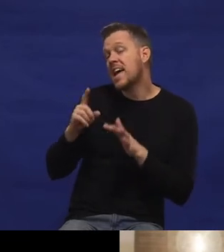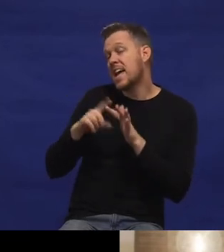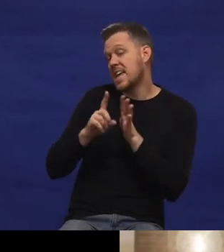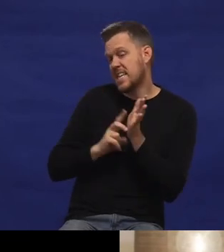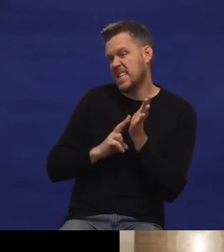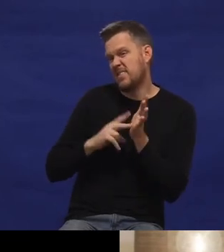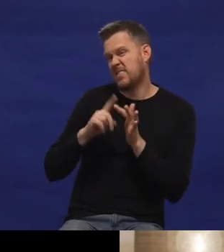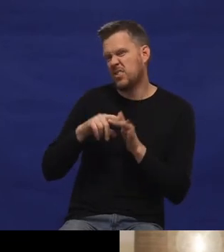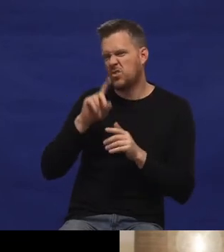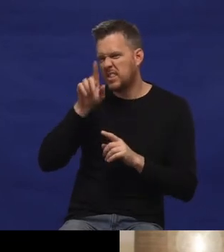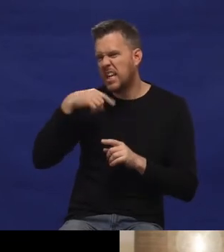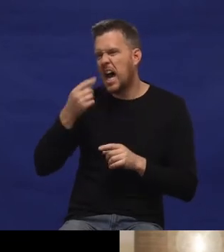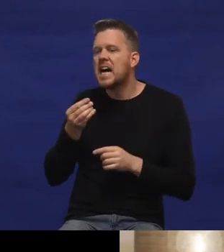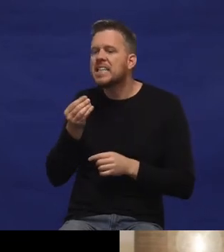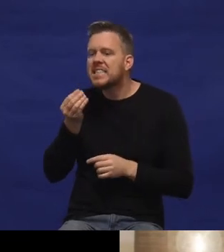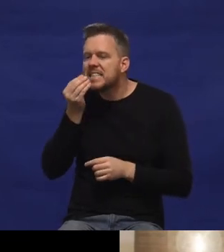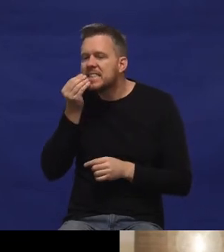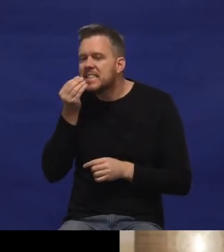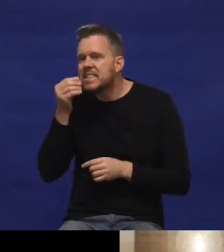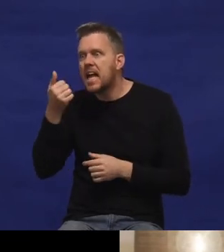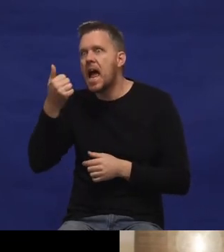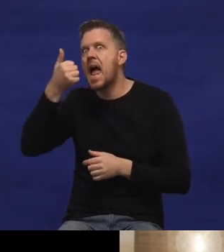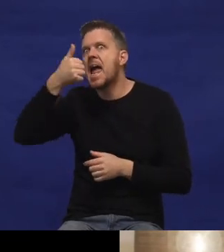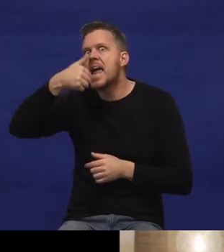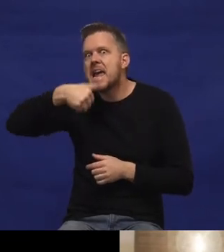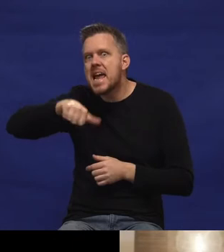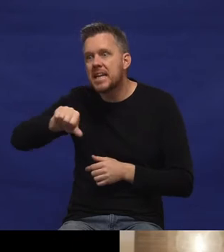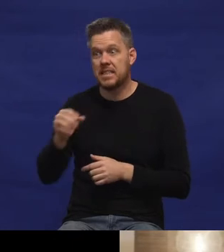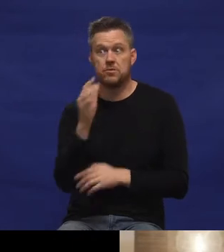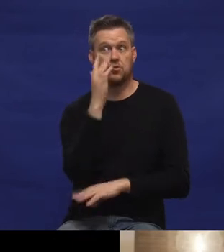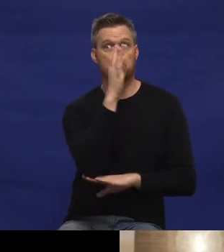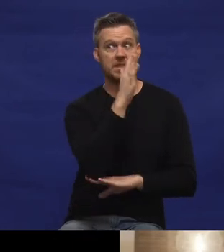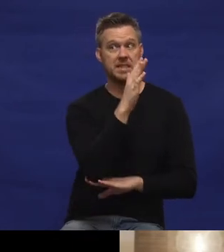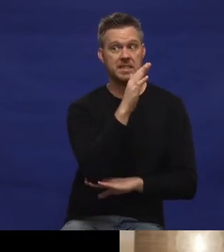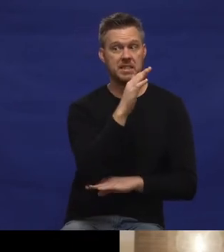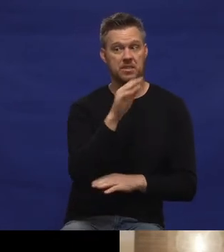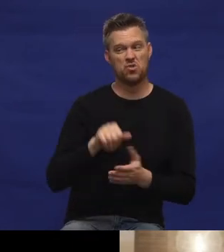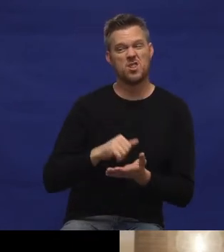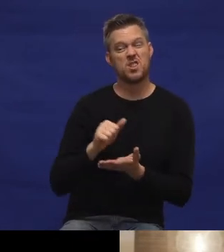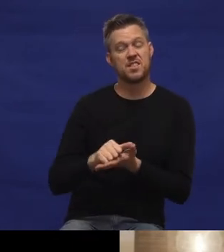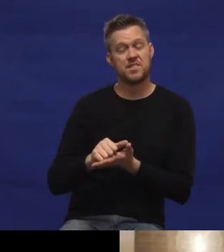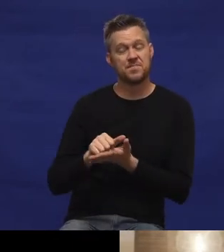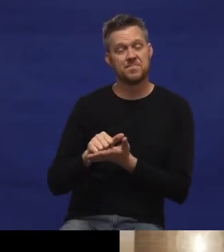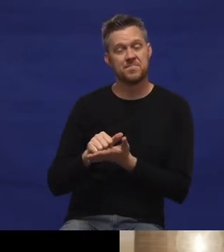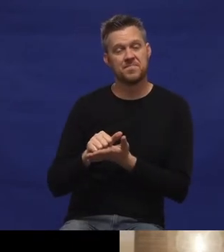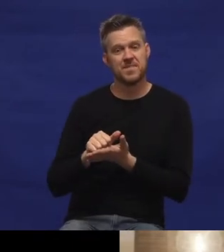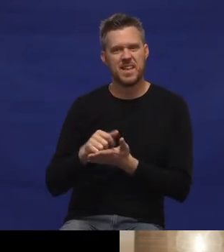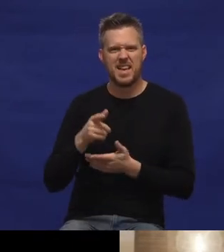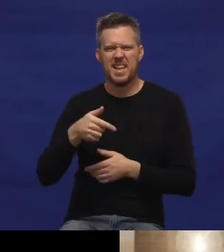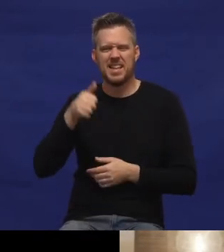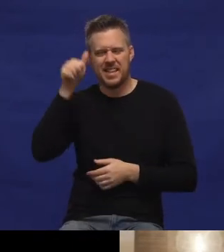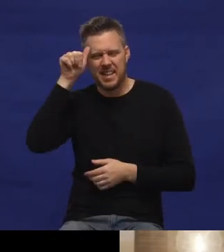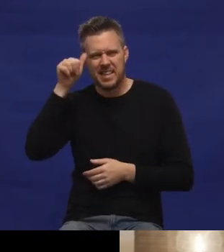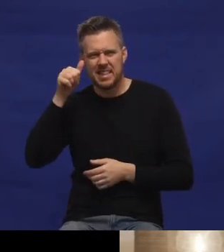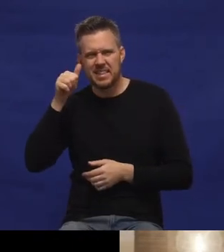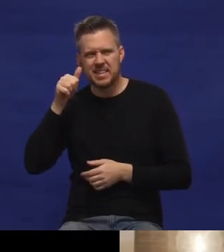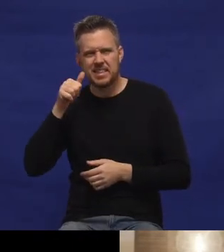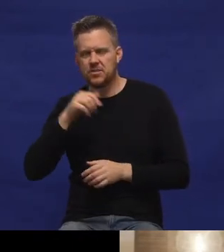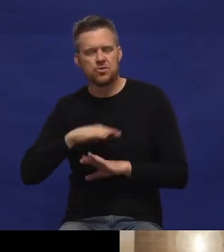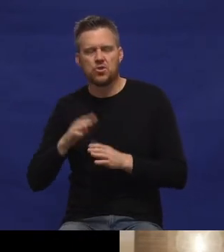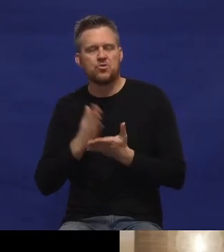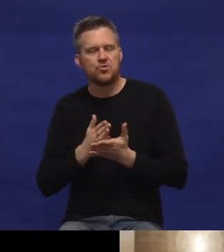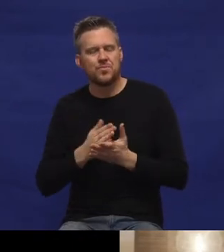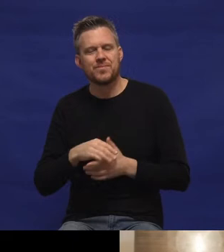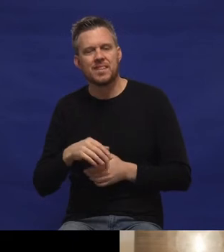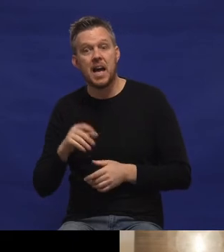of the trees in the garden. And exaggerates the truth, because he knew it was just one tree that they weren't allowed to eat from. But when Eve